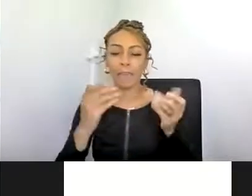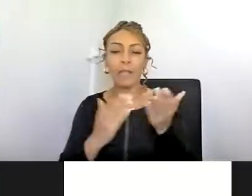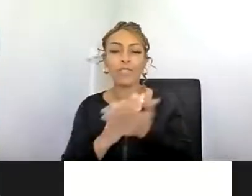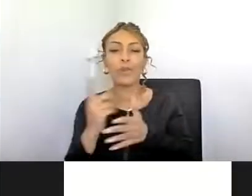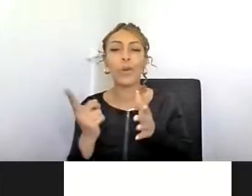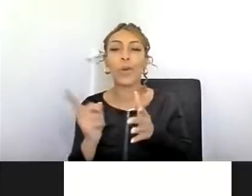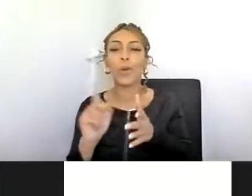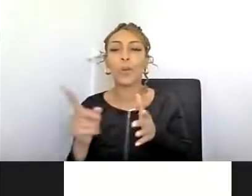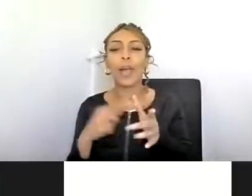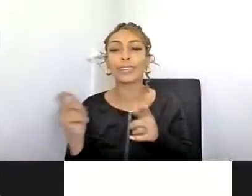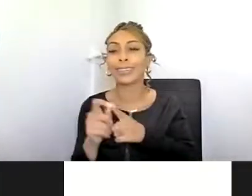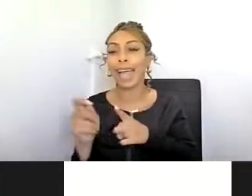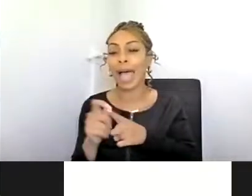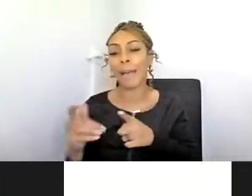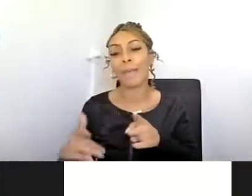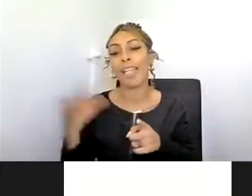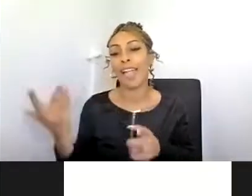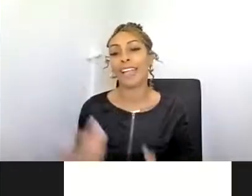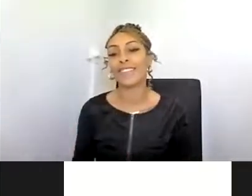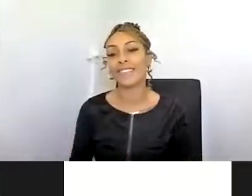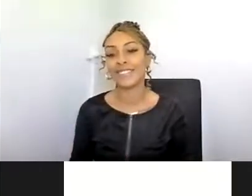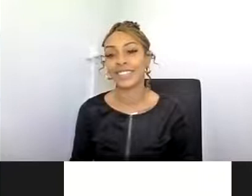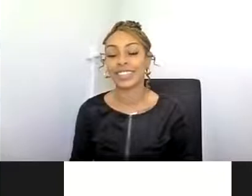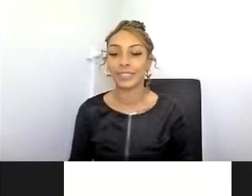Live if we needed to.